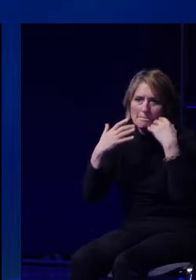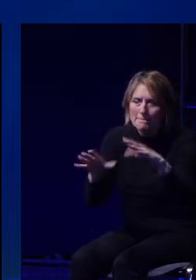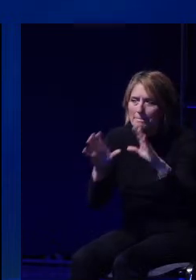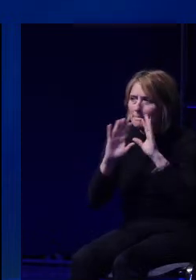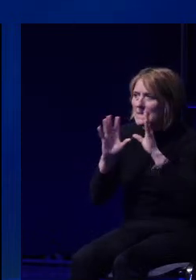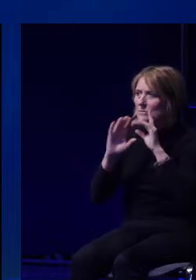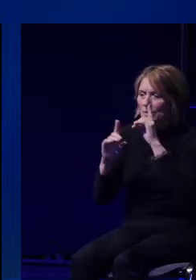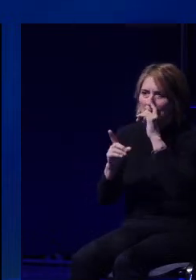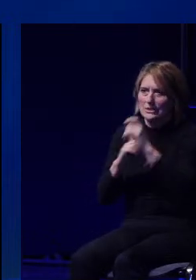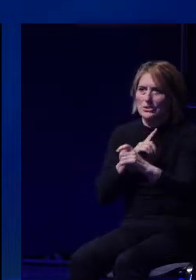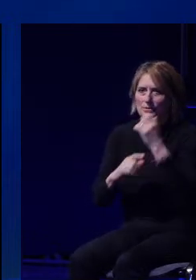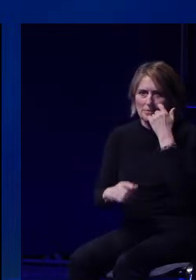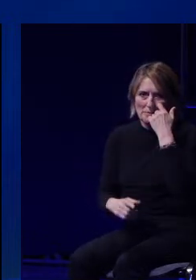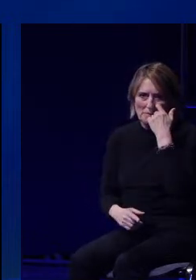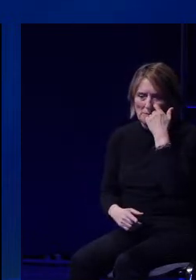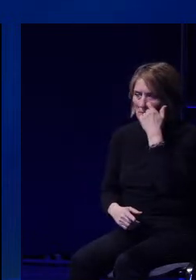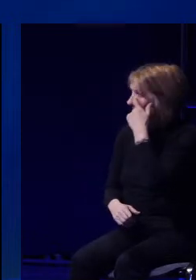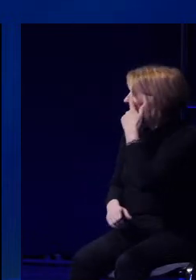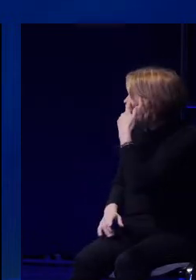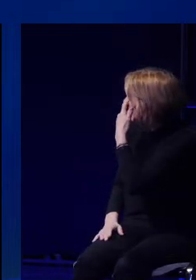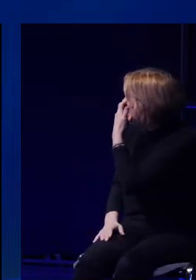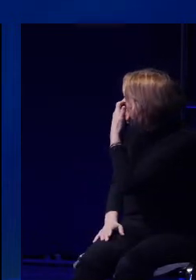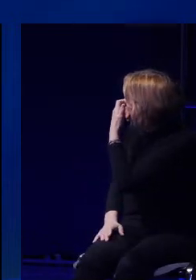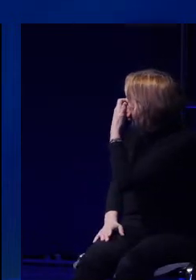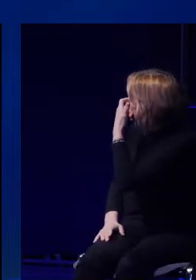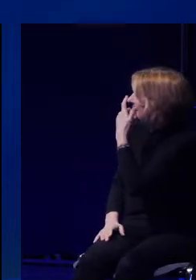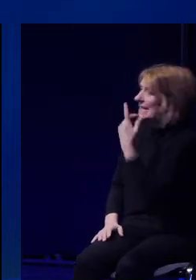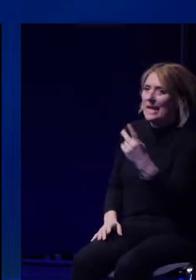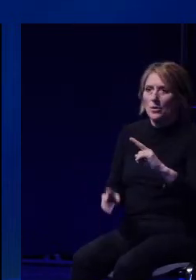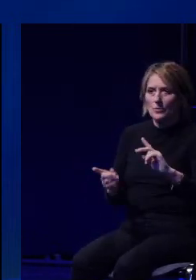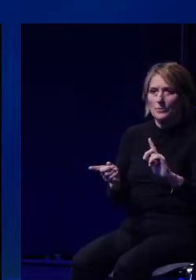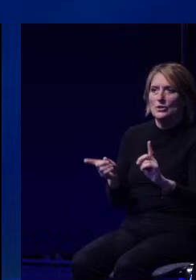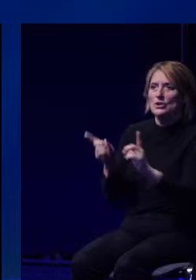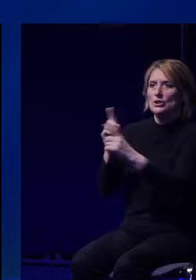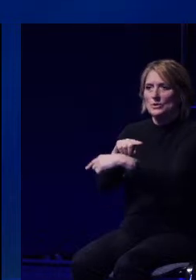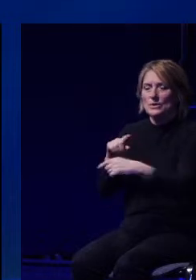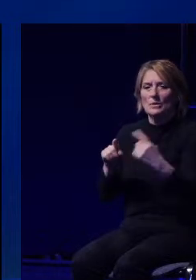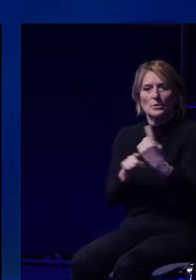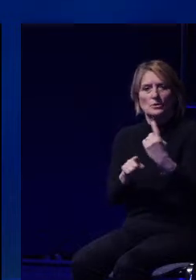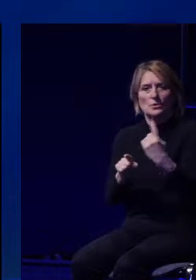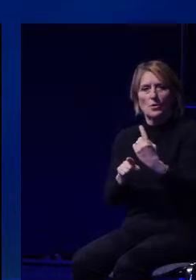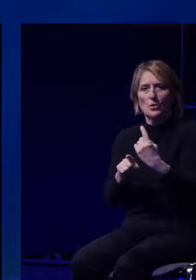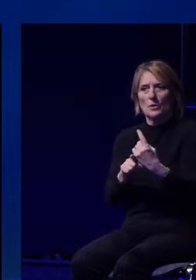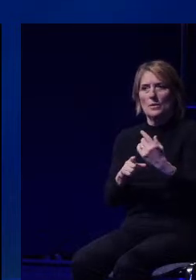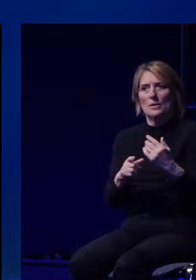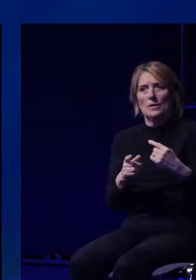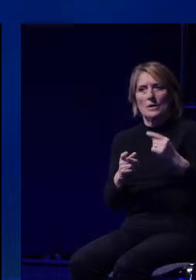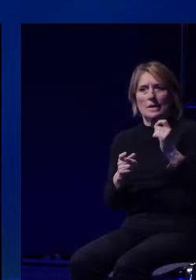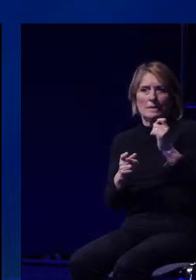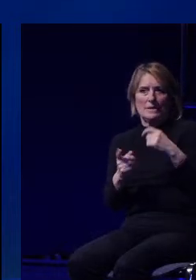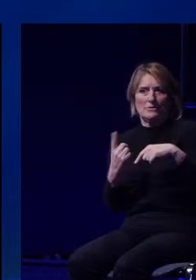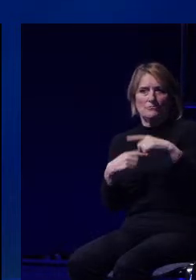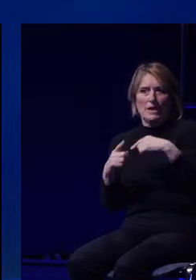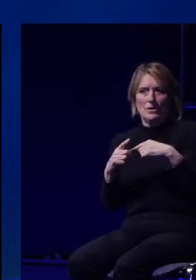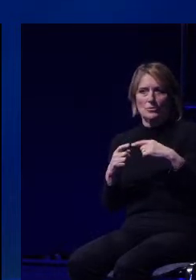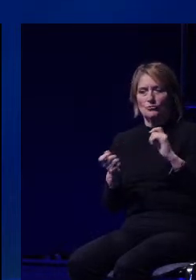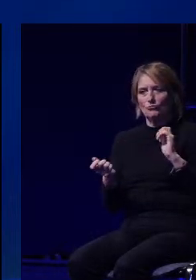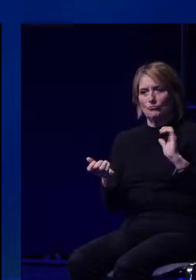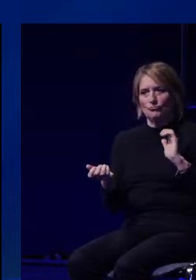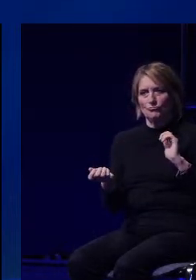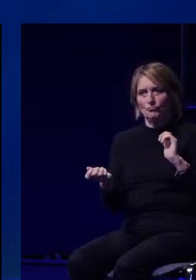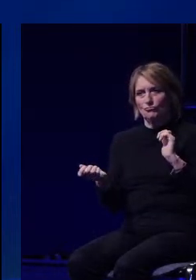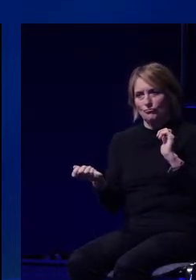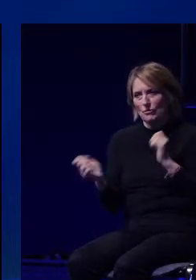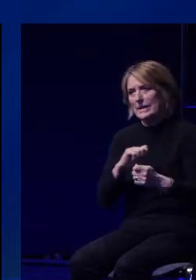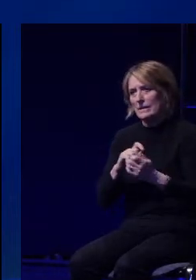Great. A last thing, focus pooling. I think we're going to switch over now, and I'm going to talk a little bit about Radical. Are you ready over there? Focus